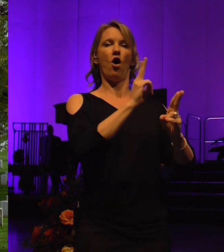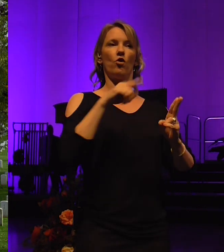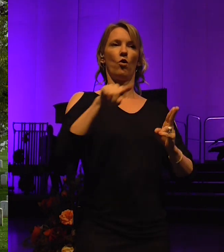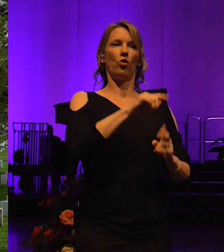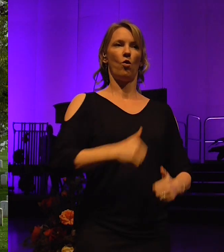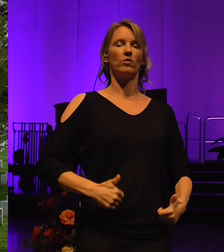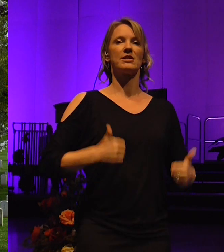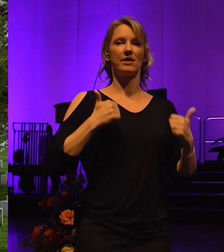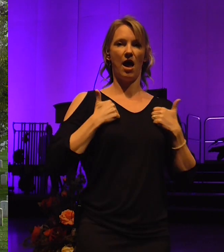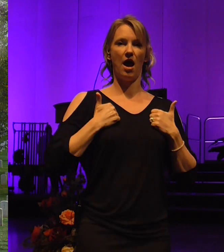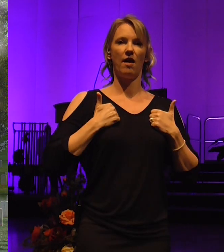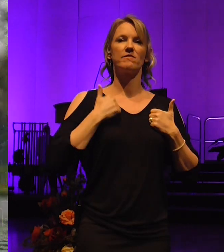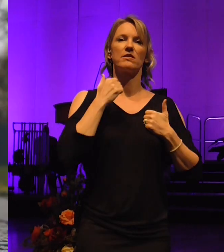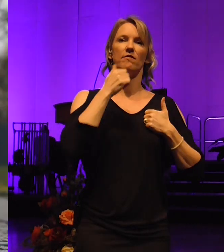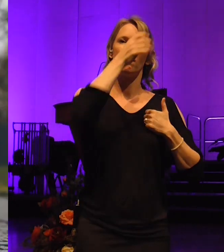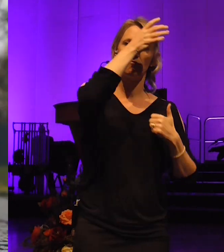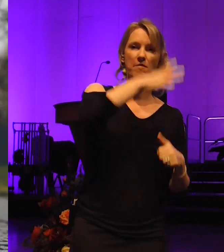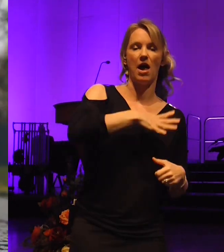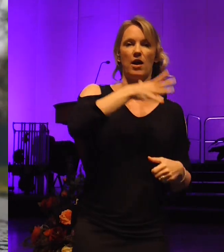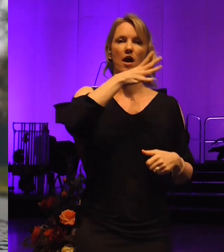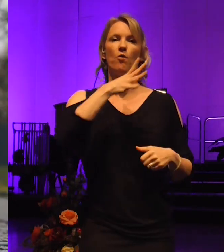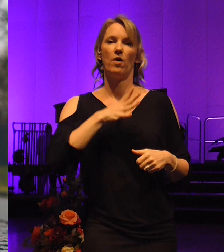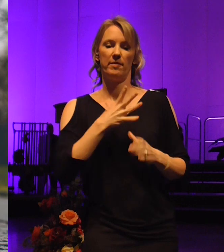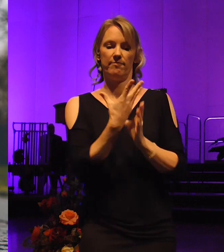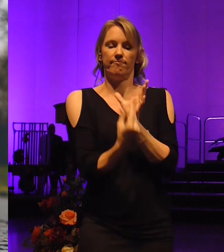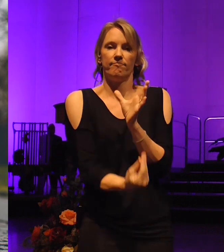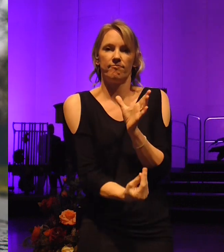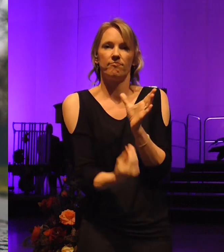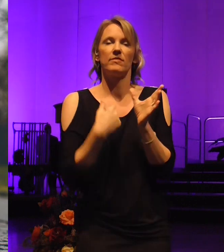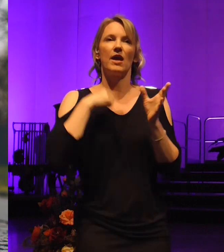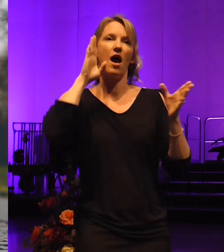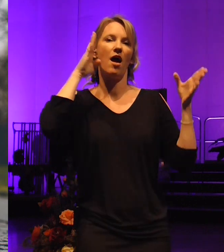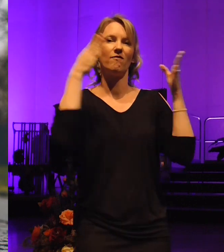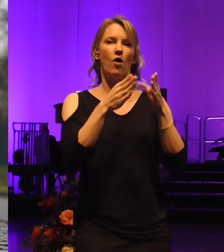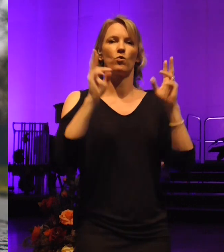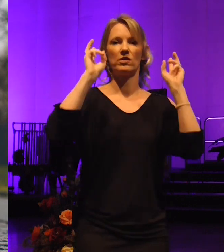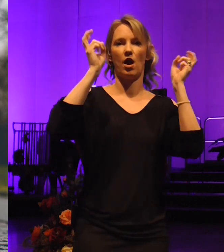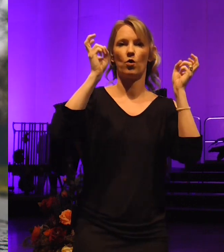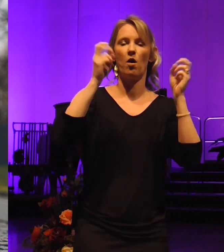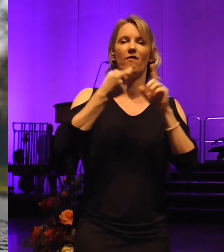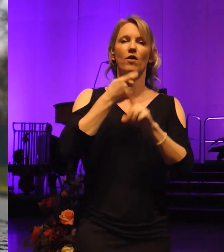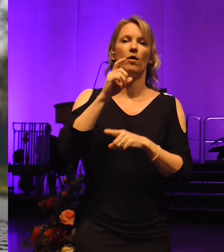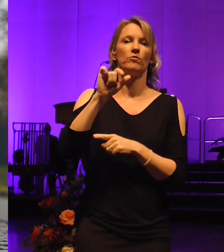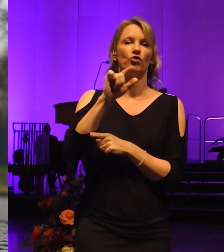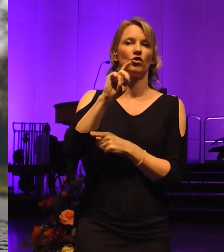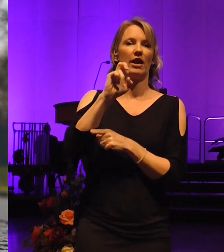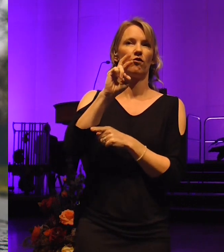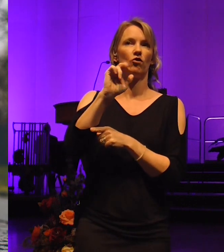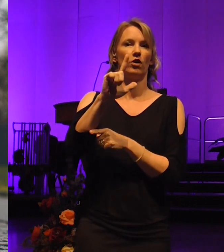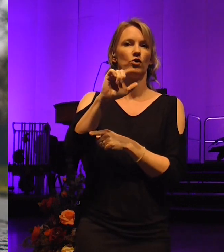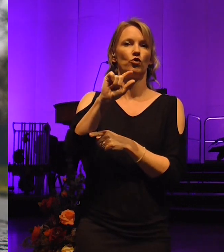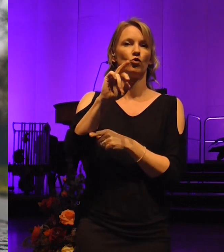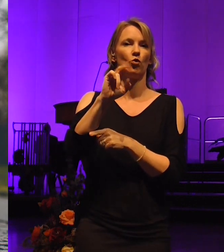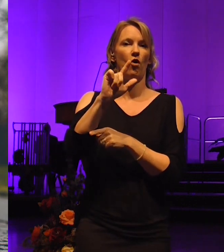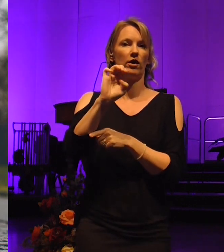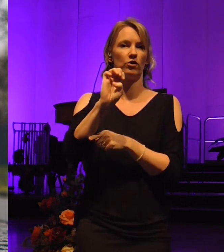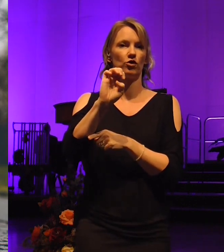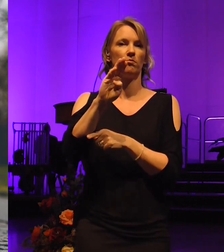honor the lives of these men and women, I focus on a quote from General George